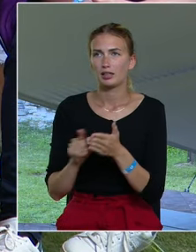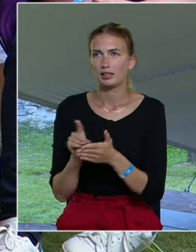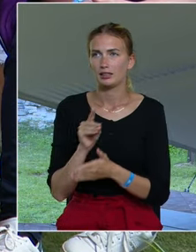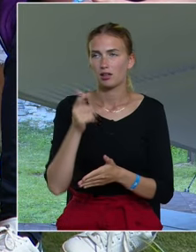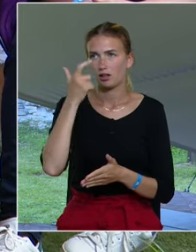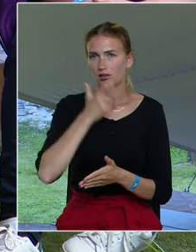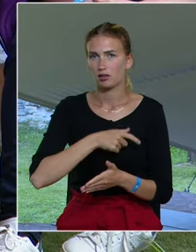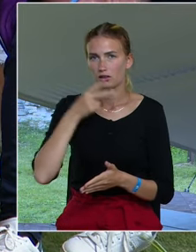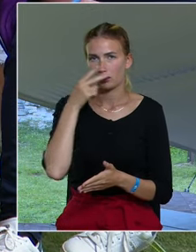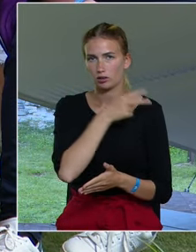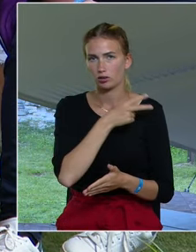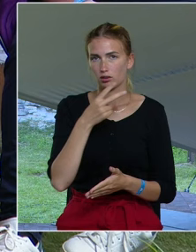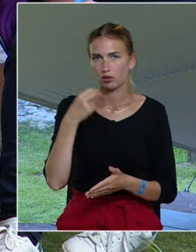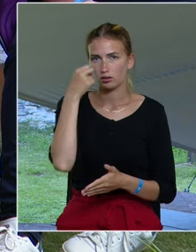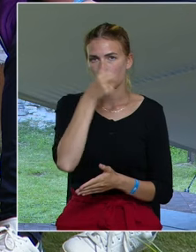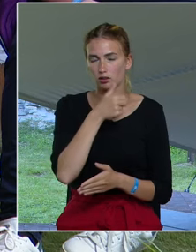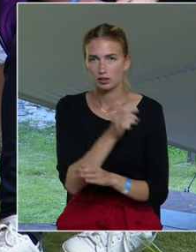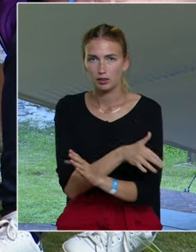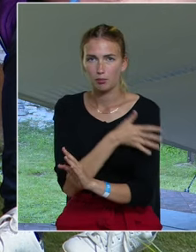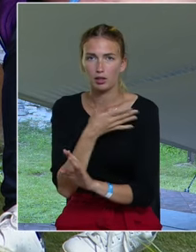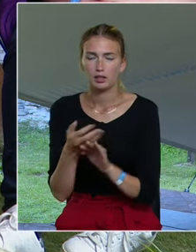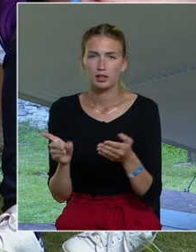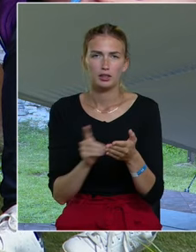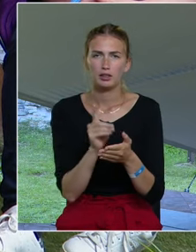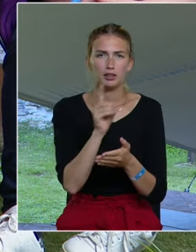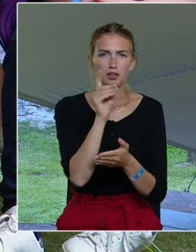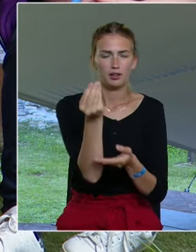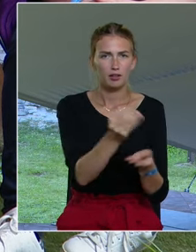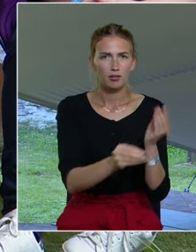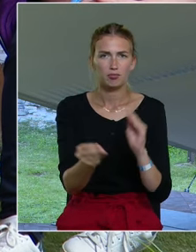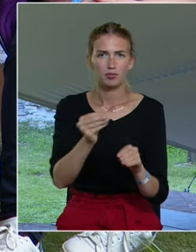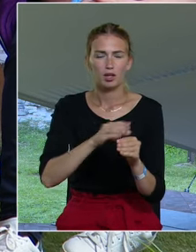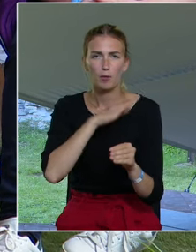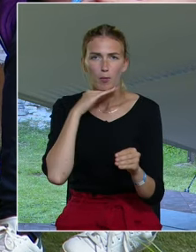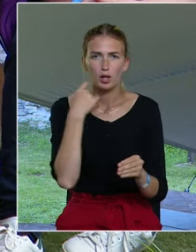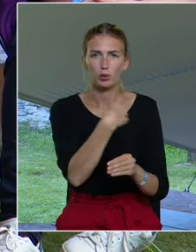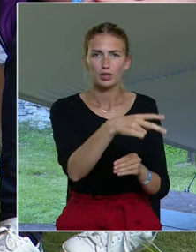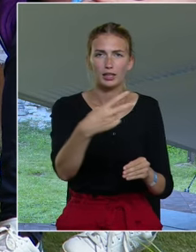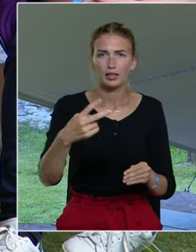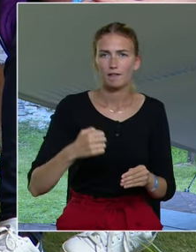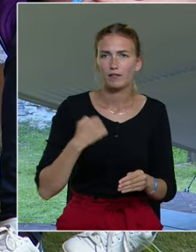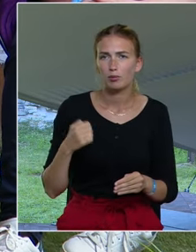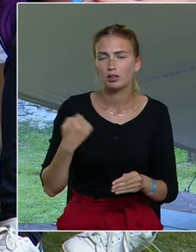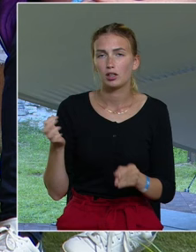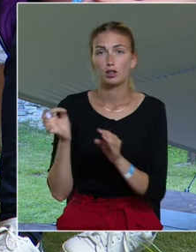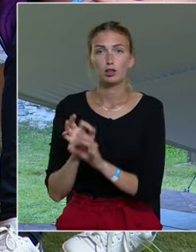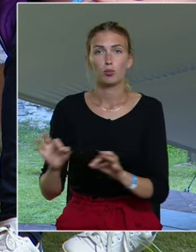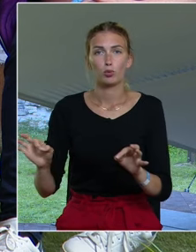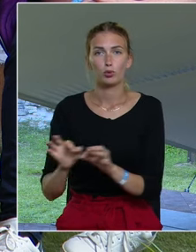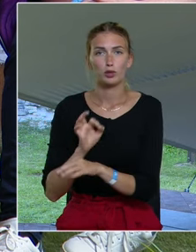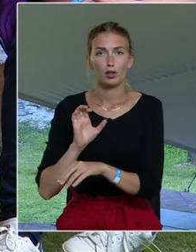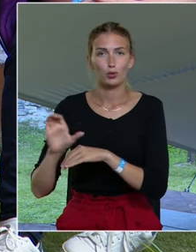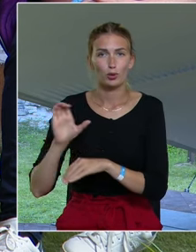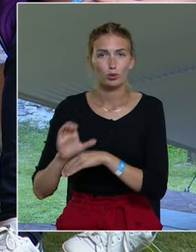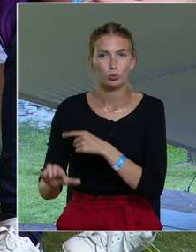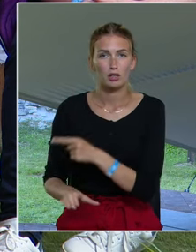so I have done so many designs for other companies and so on. And you know, in the music industry, this is what happens: